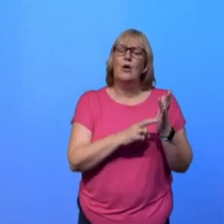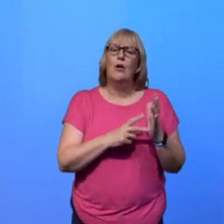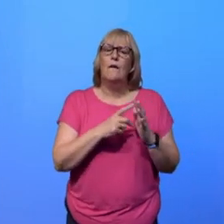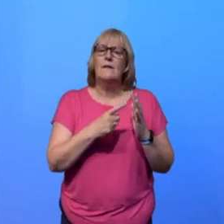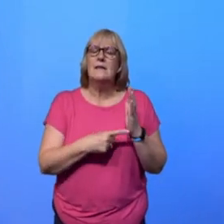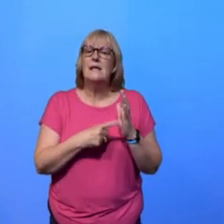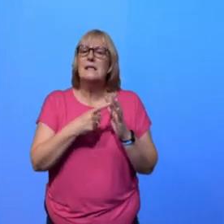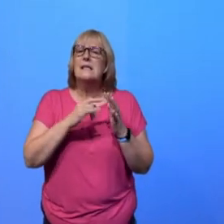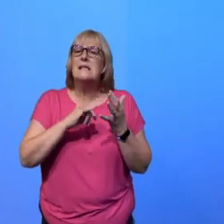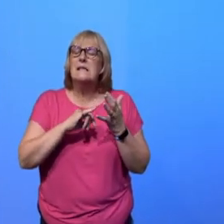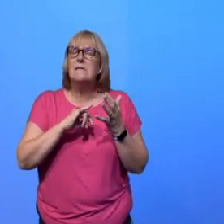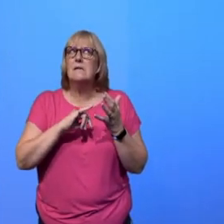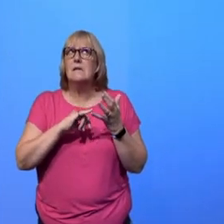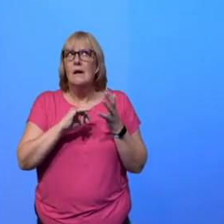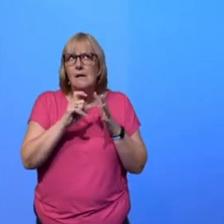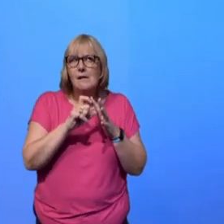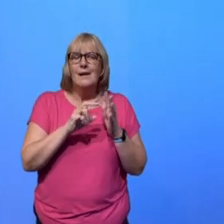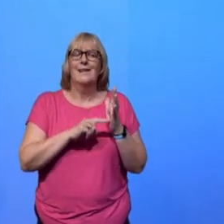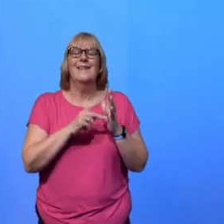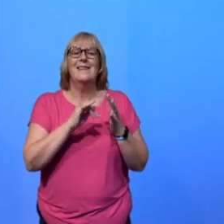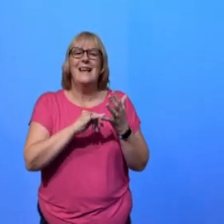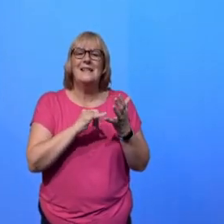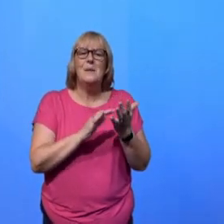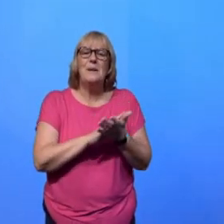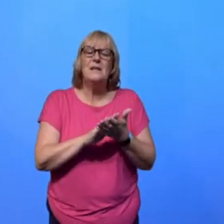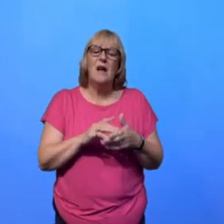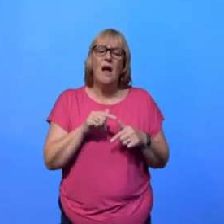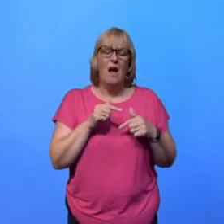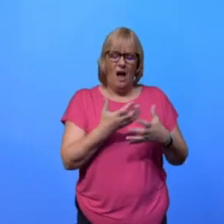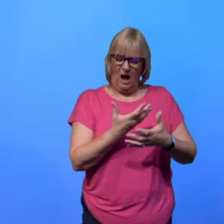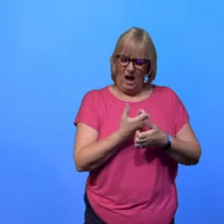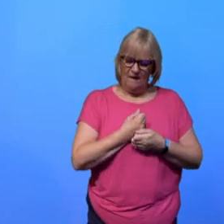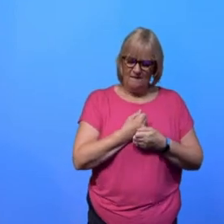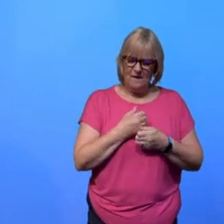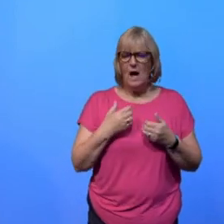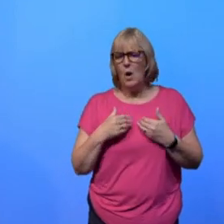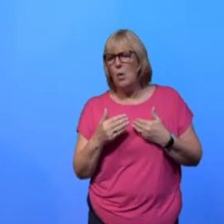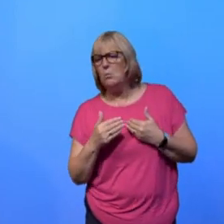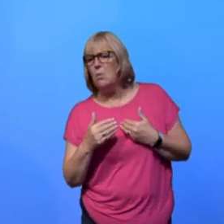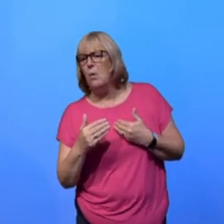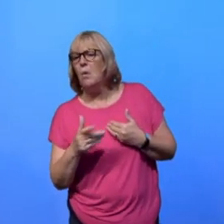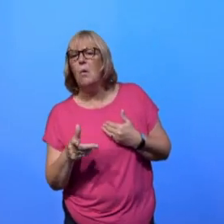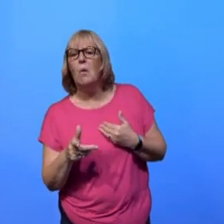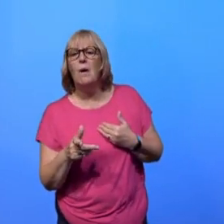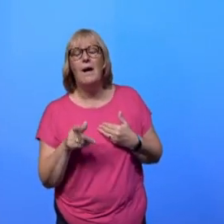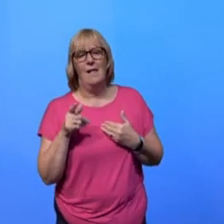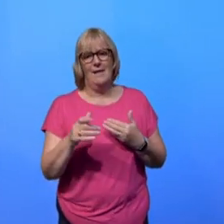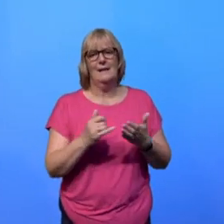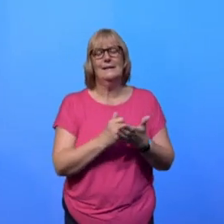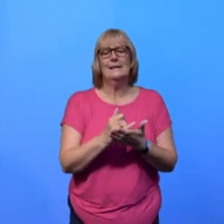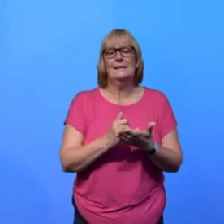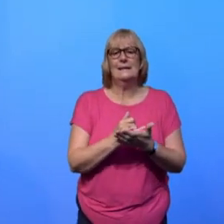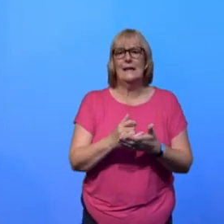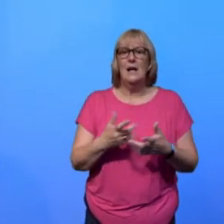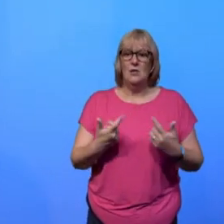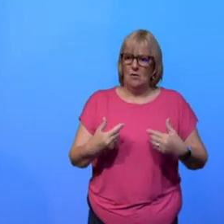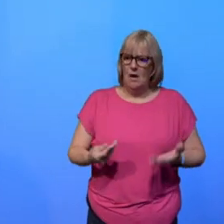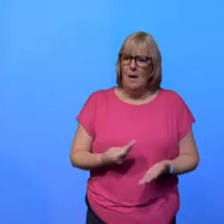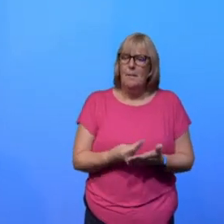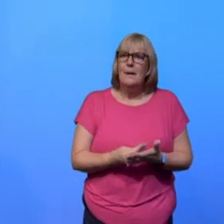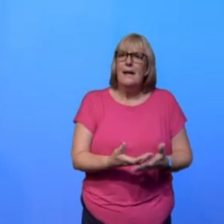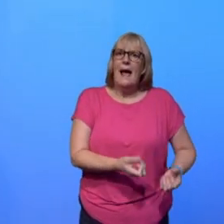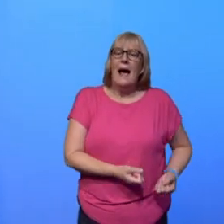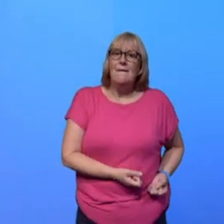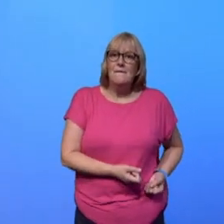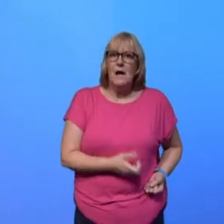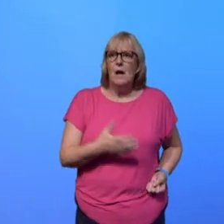bit more. Just a little bit more. Some people, 1 Timothy 6, eager for money, have wandered from the faith and